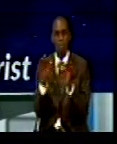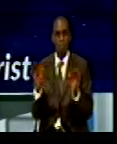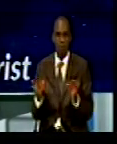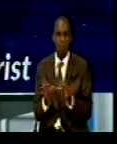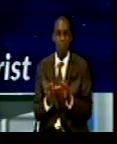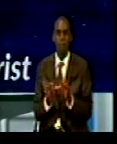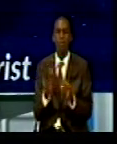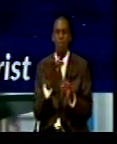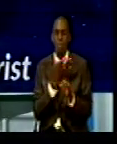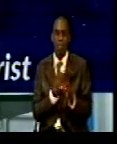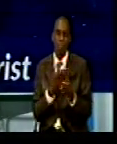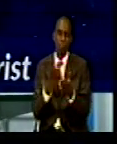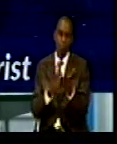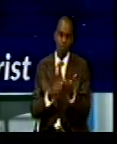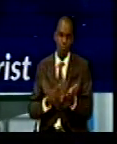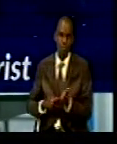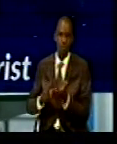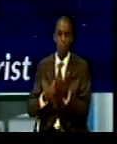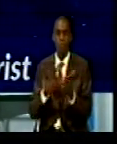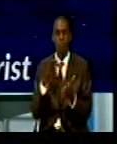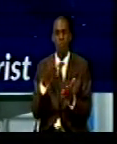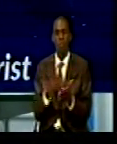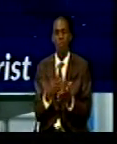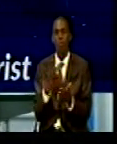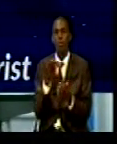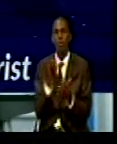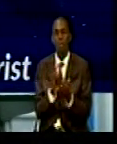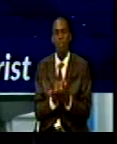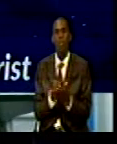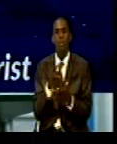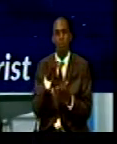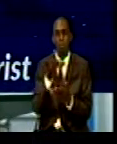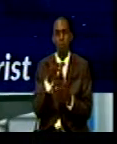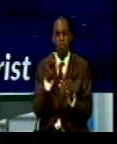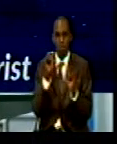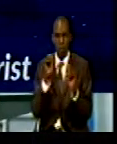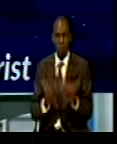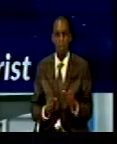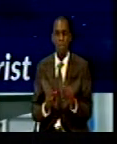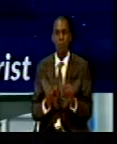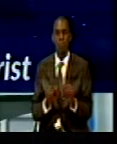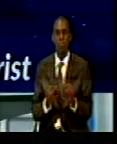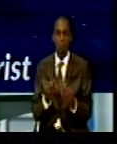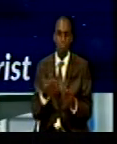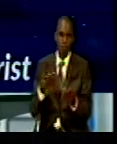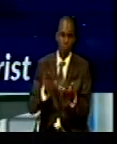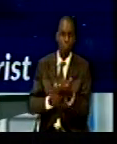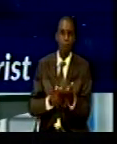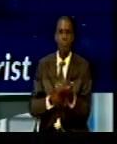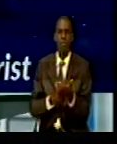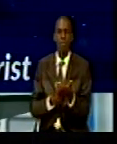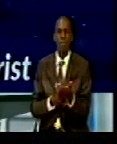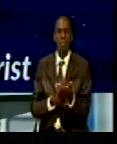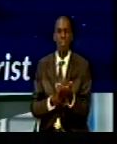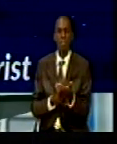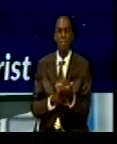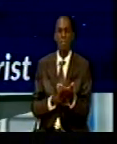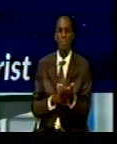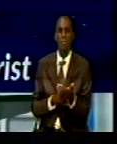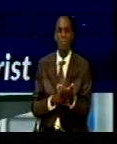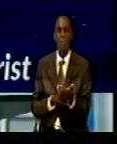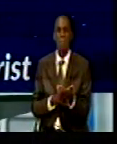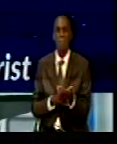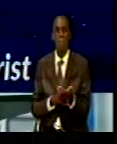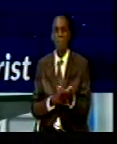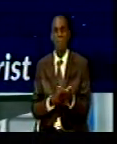being shown online and fill in the form and submit. Fill in